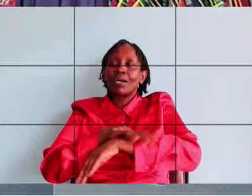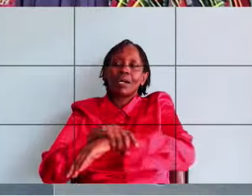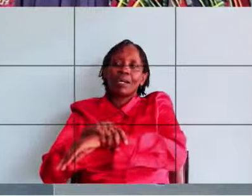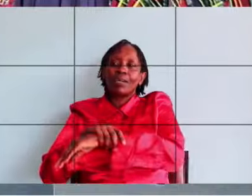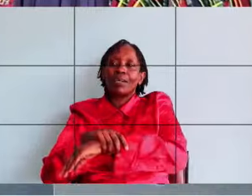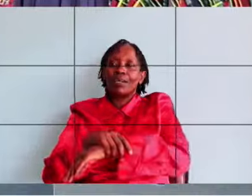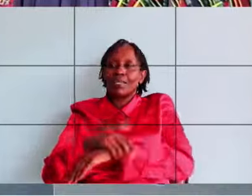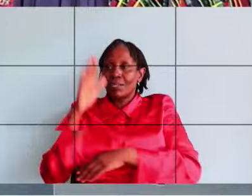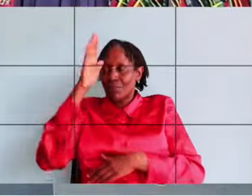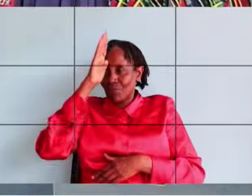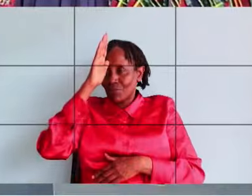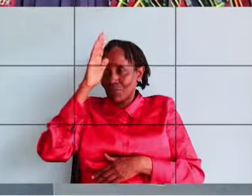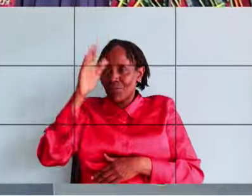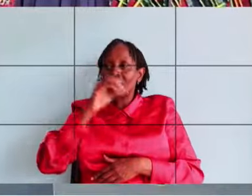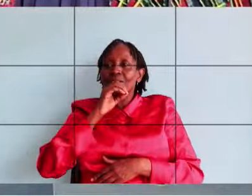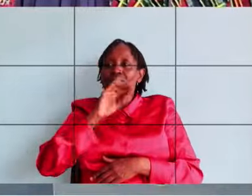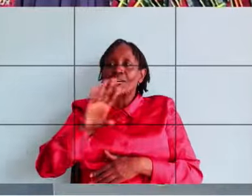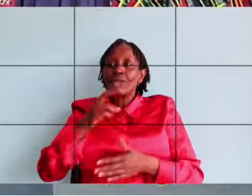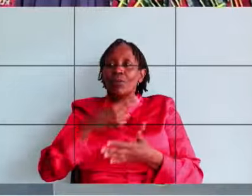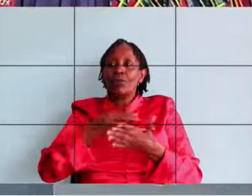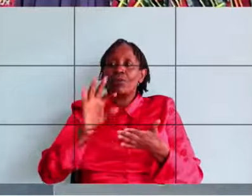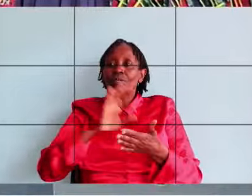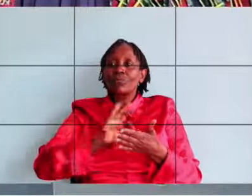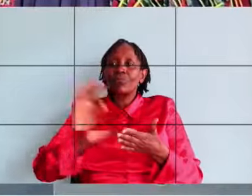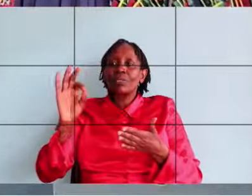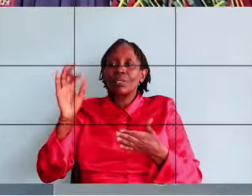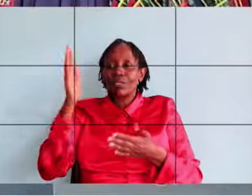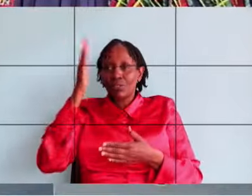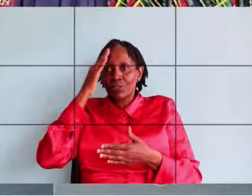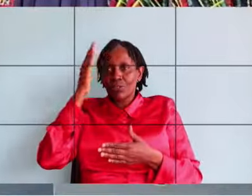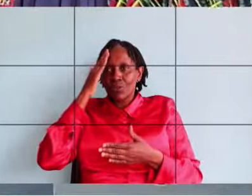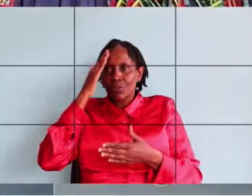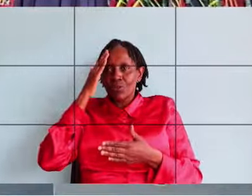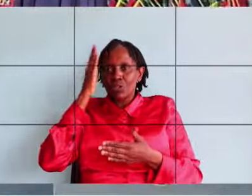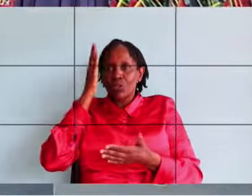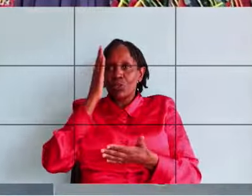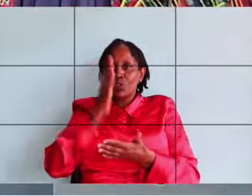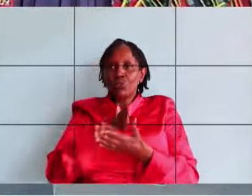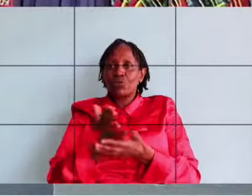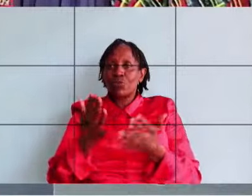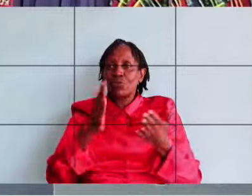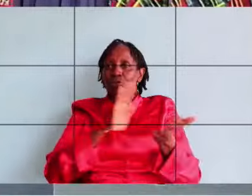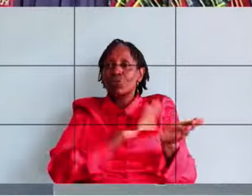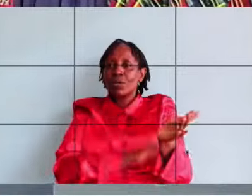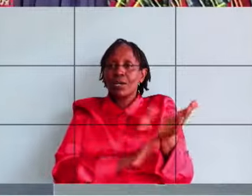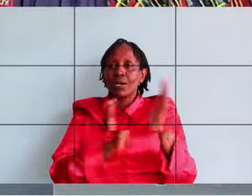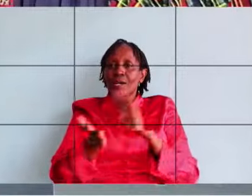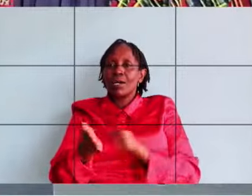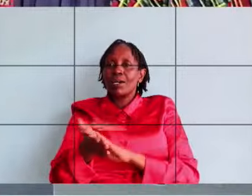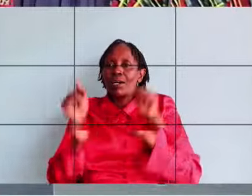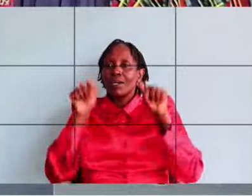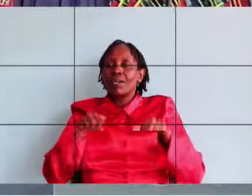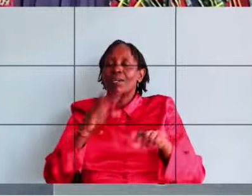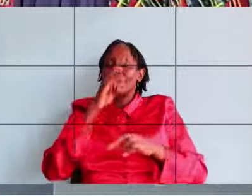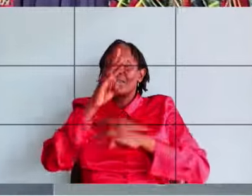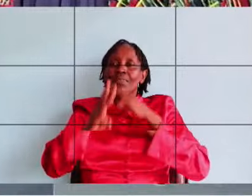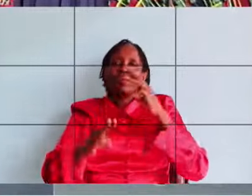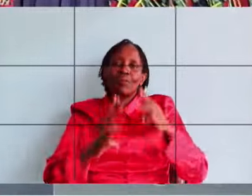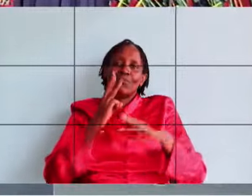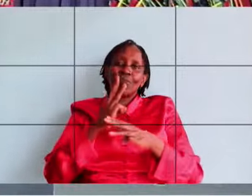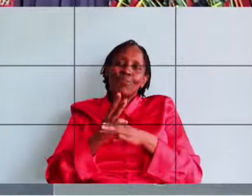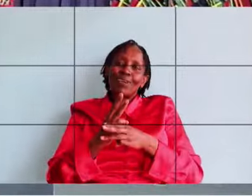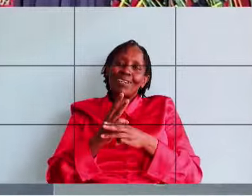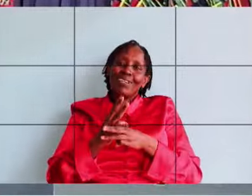name of the Father and of the Son and of the Holy Spirit, knowing that you are his hands and feet in this world, and may his grace abound in you, and